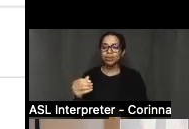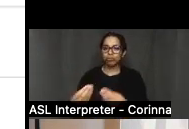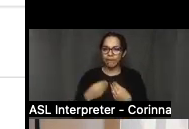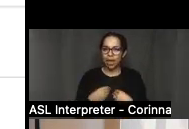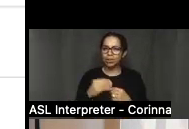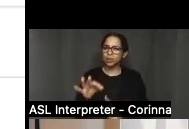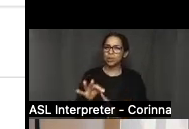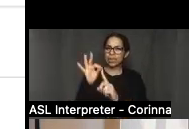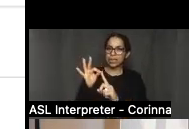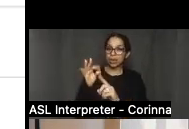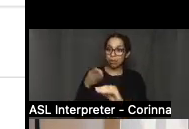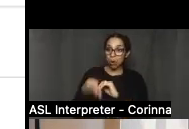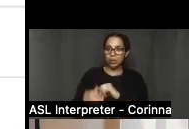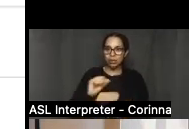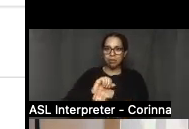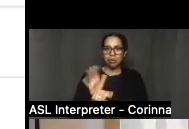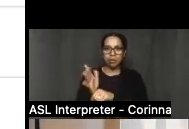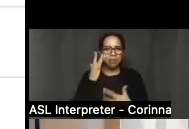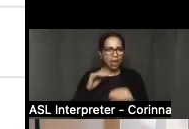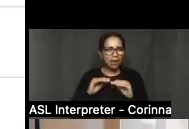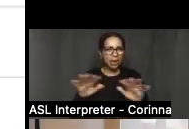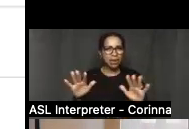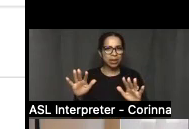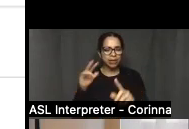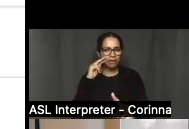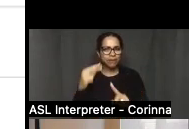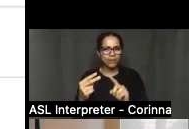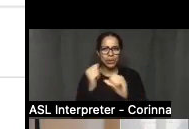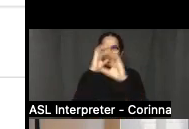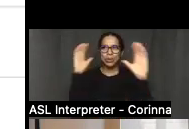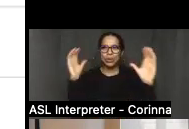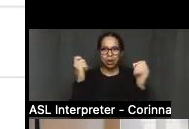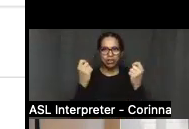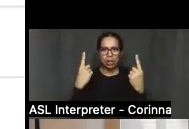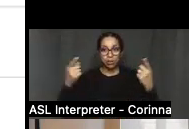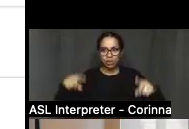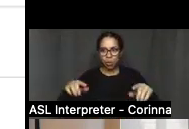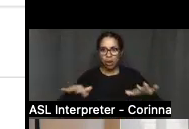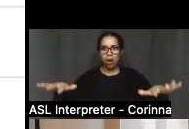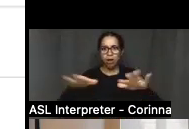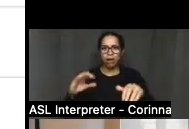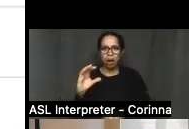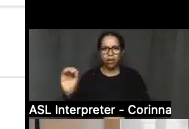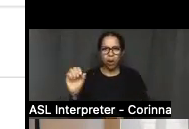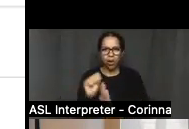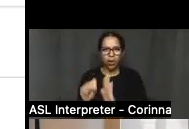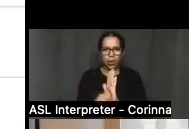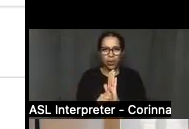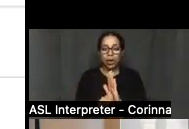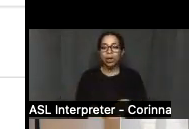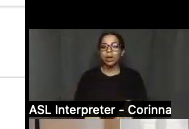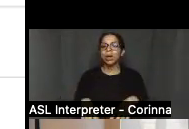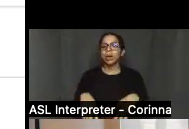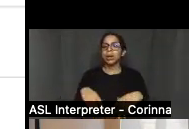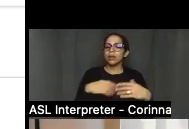view of understanding what is going on in Colorado. And I mean that in 2 ways. On the one hand, the 23 data